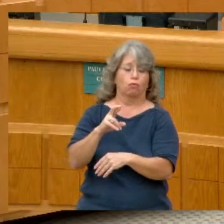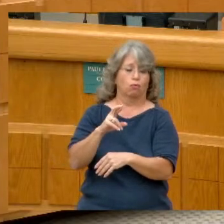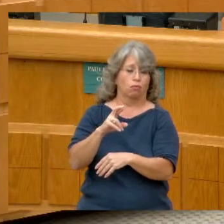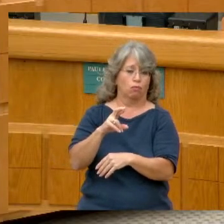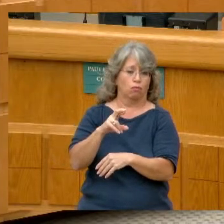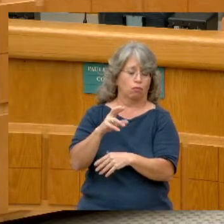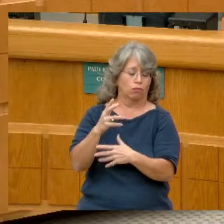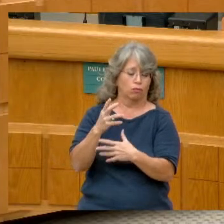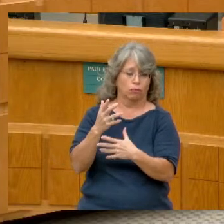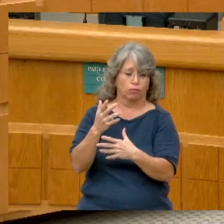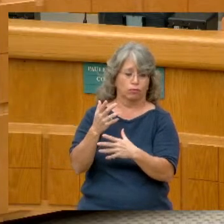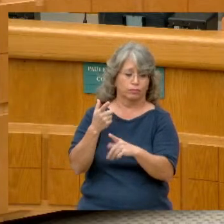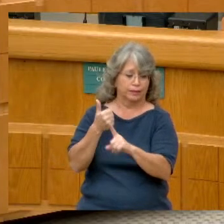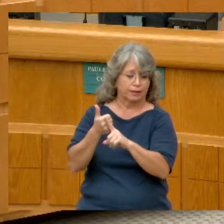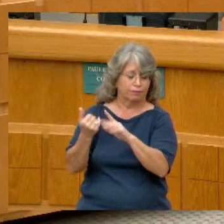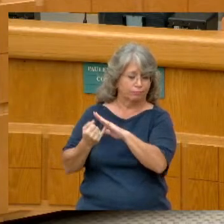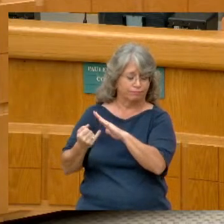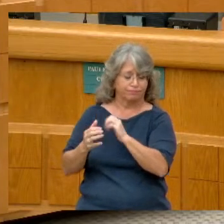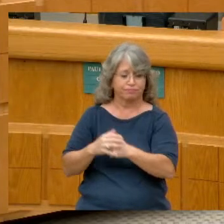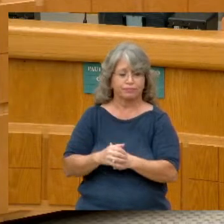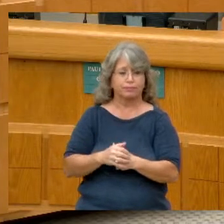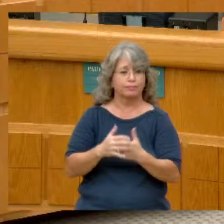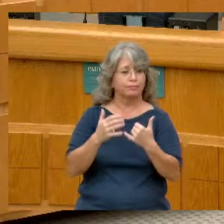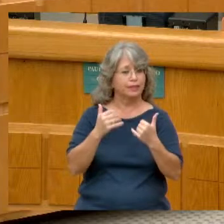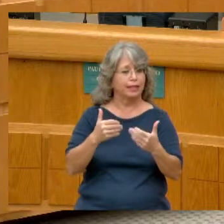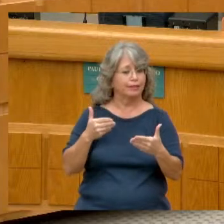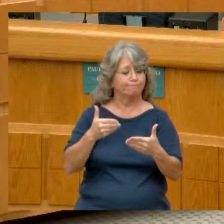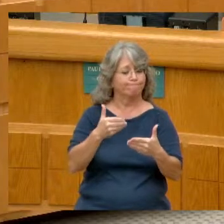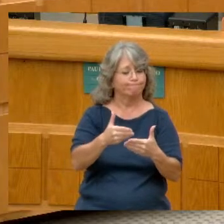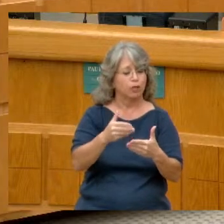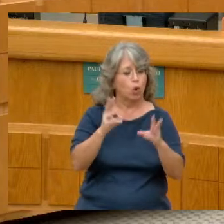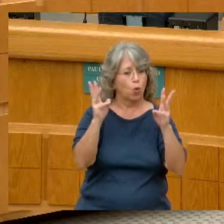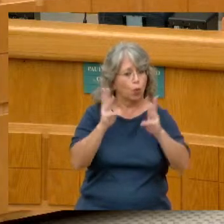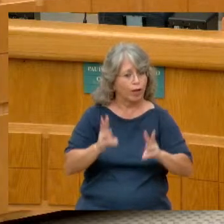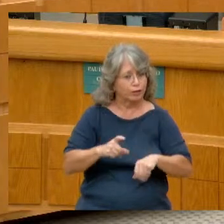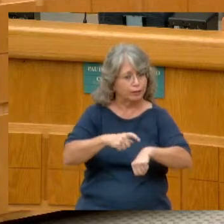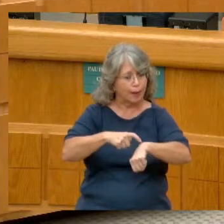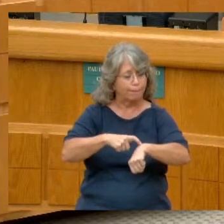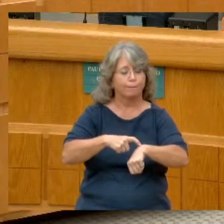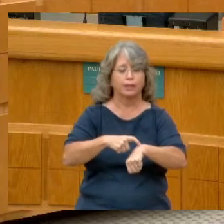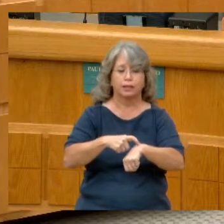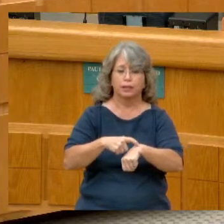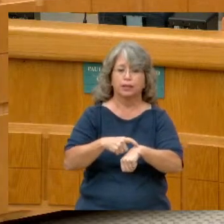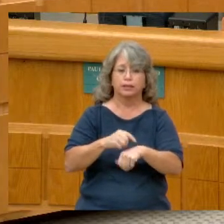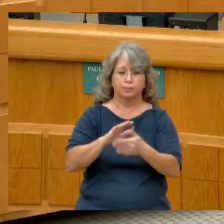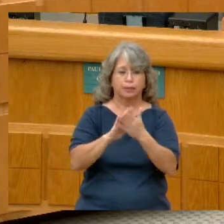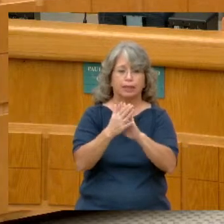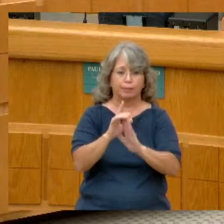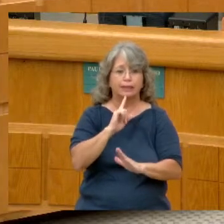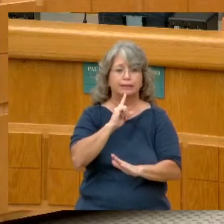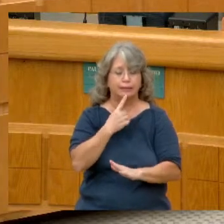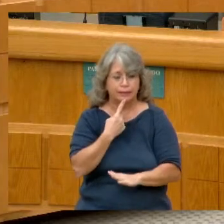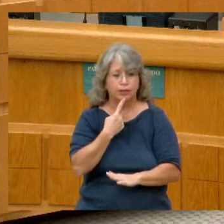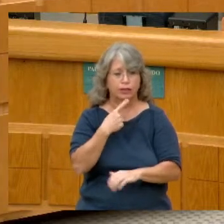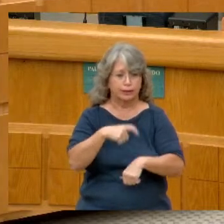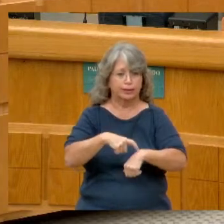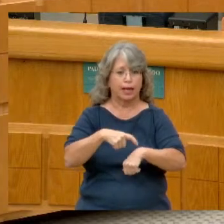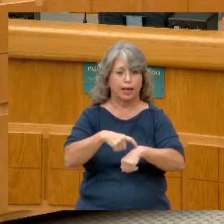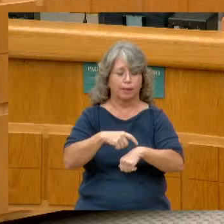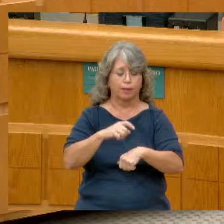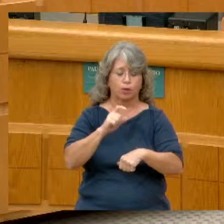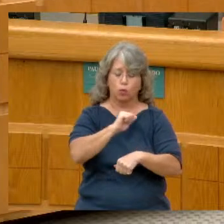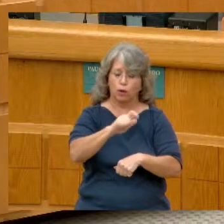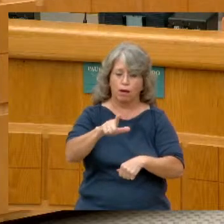are getting into a very serious situation that we all need to be following very closely.